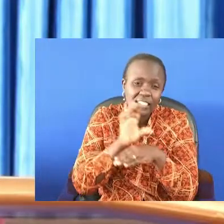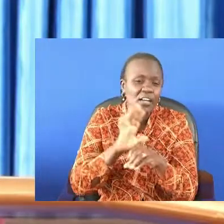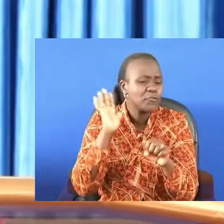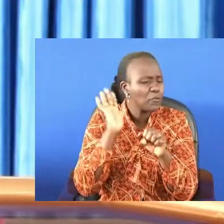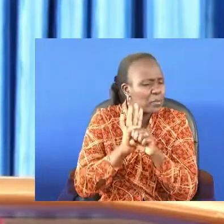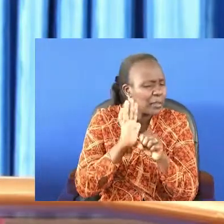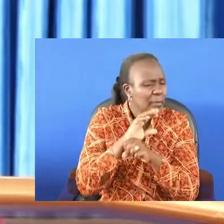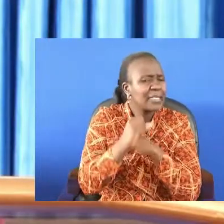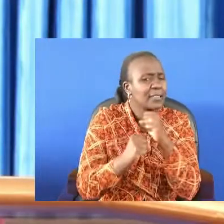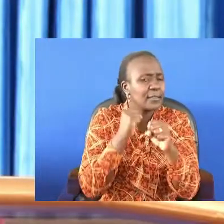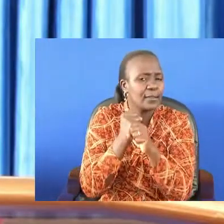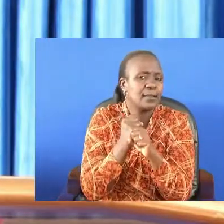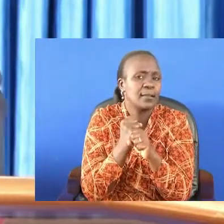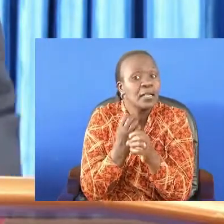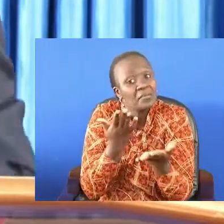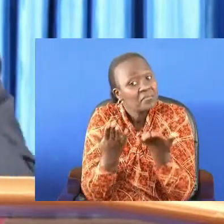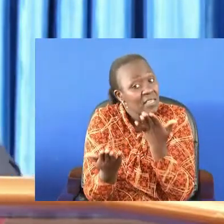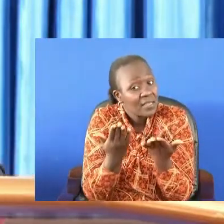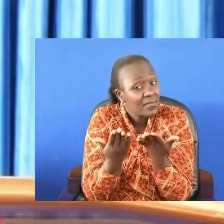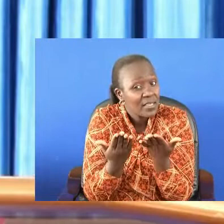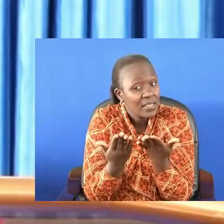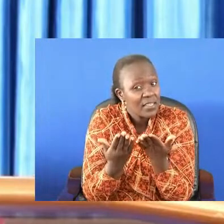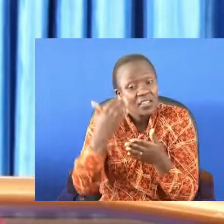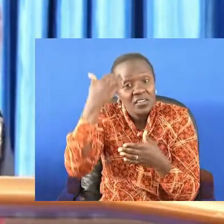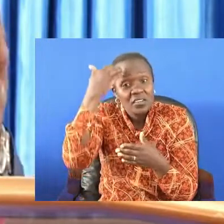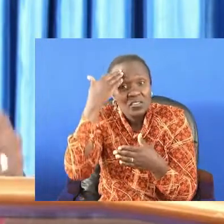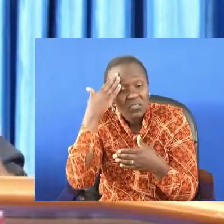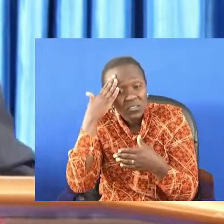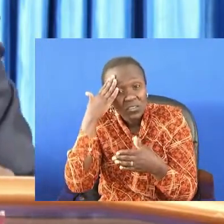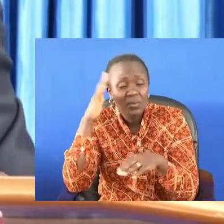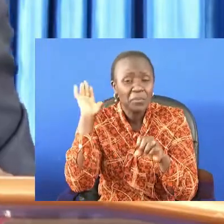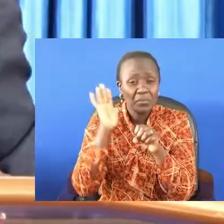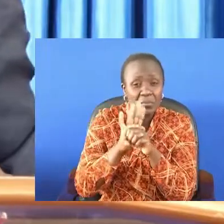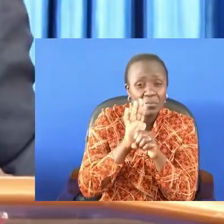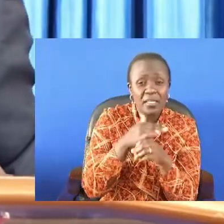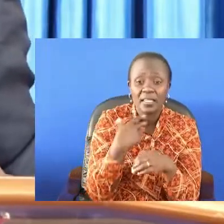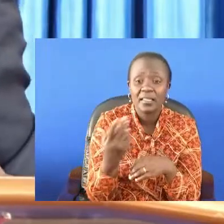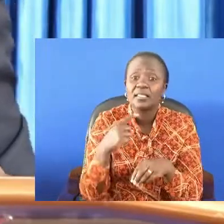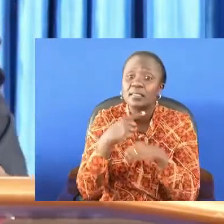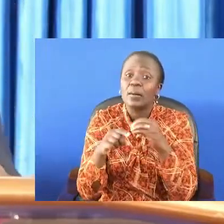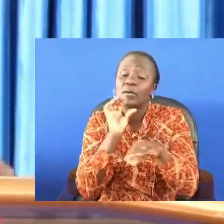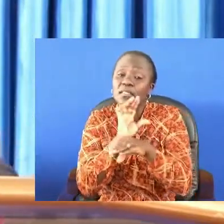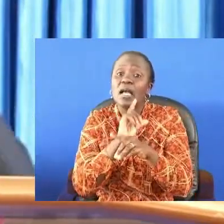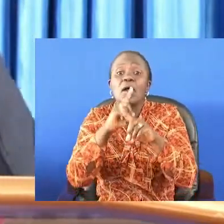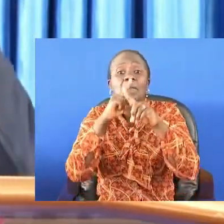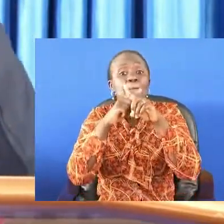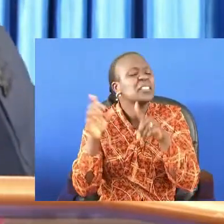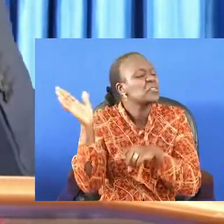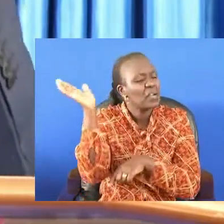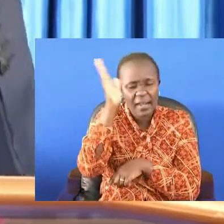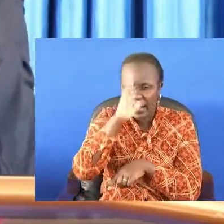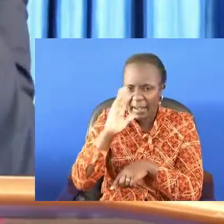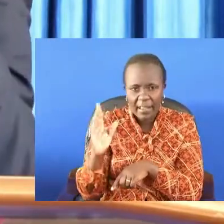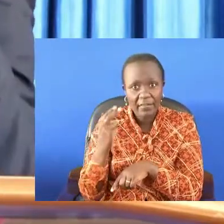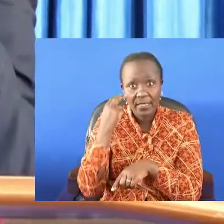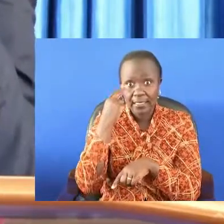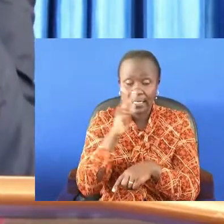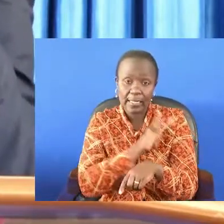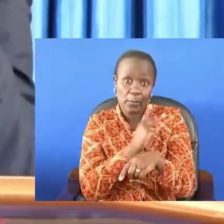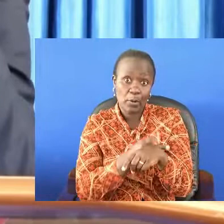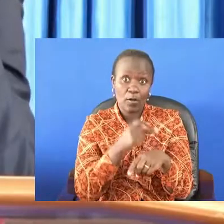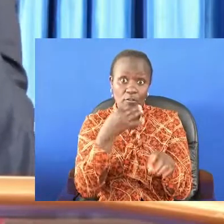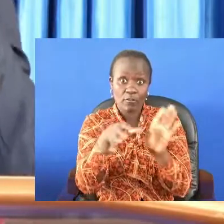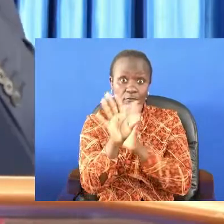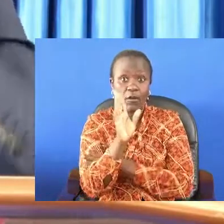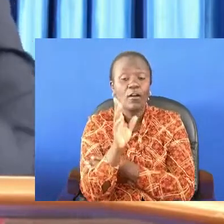many years. You may be knowing so many things about the church, but you will never see the power of